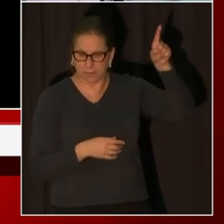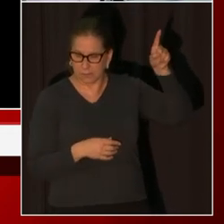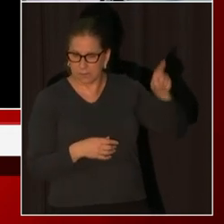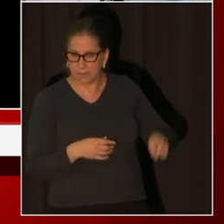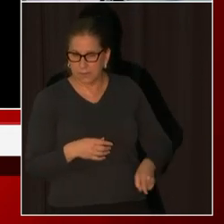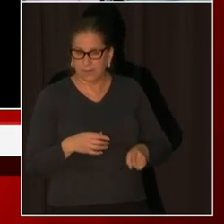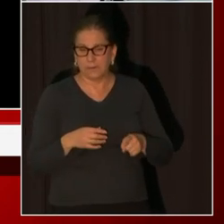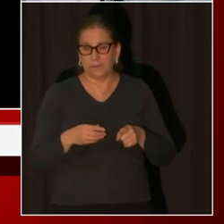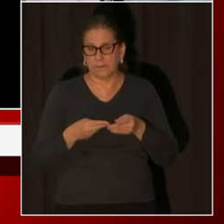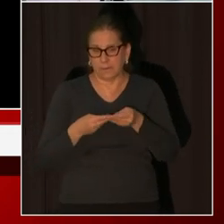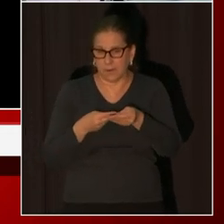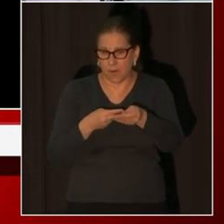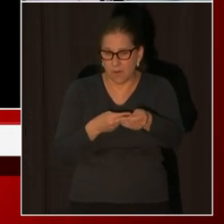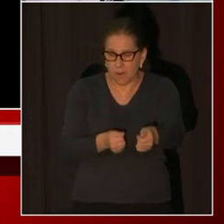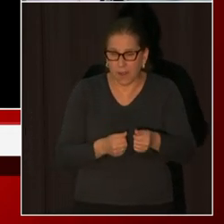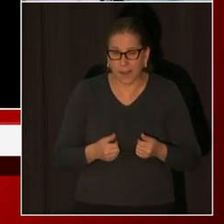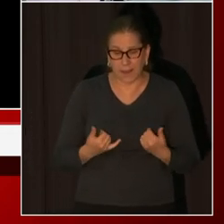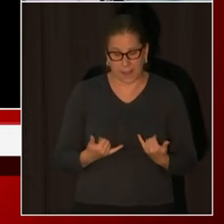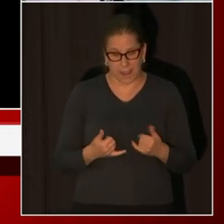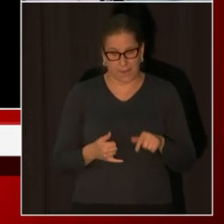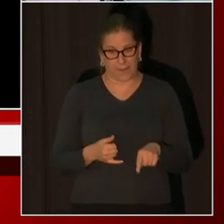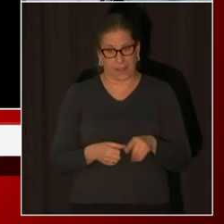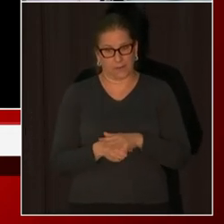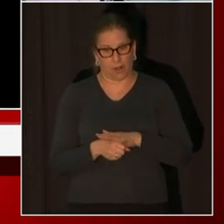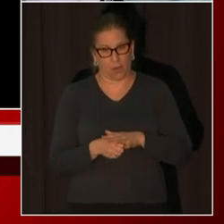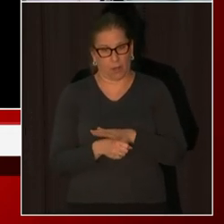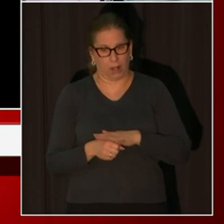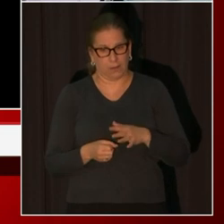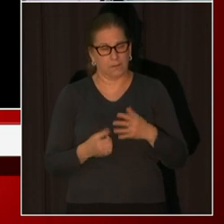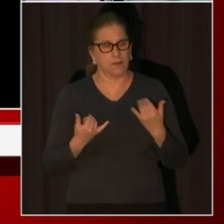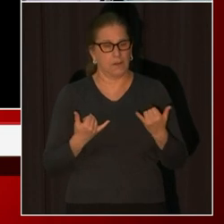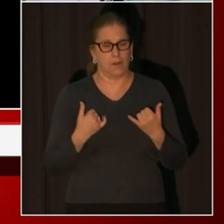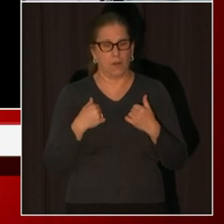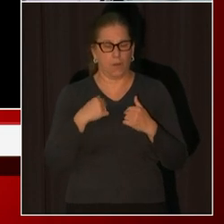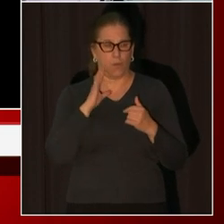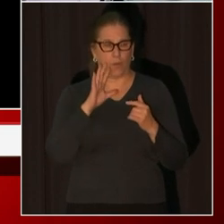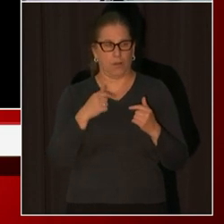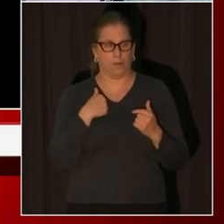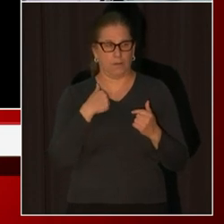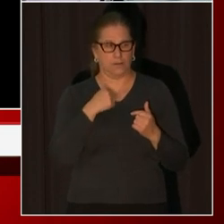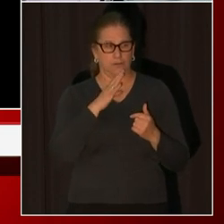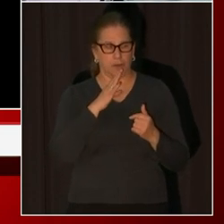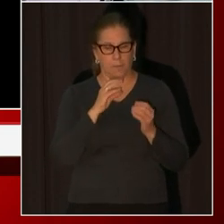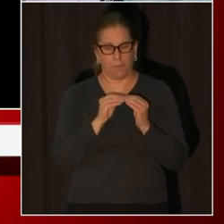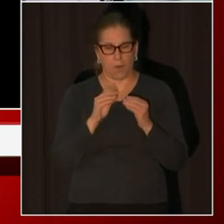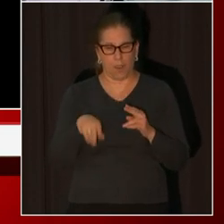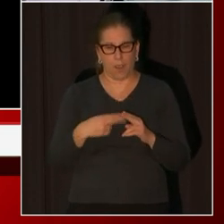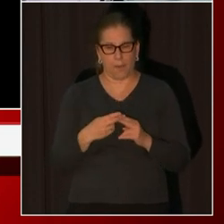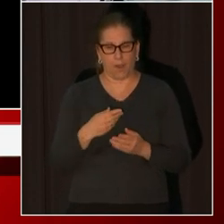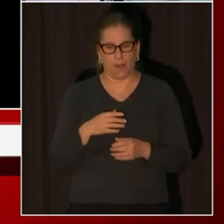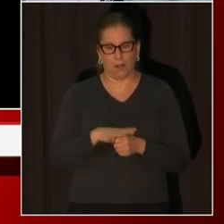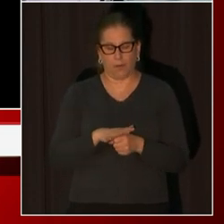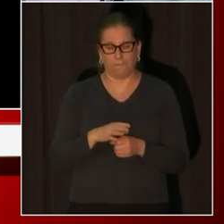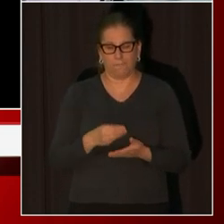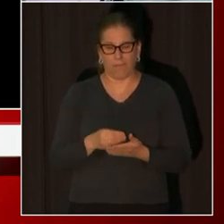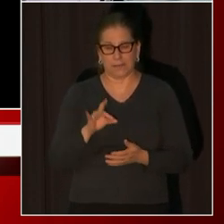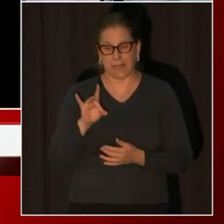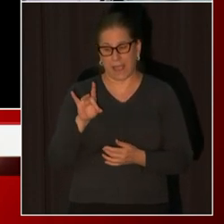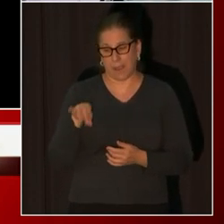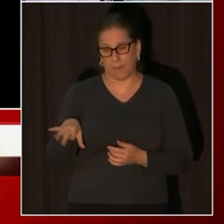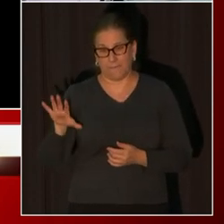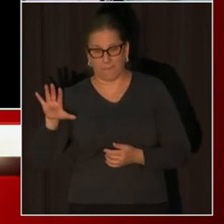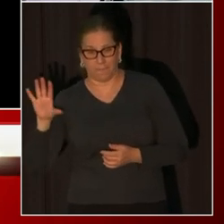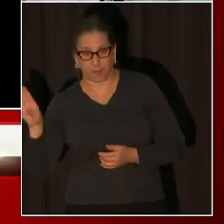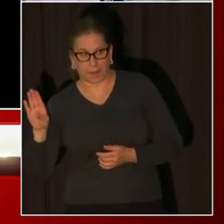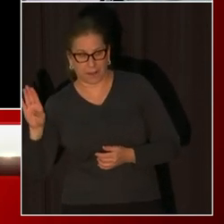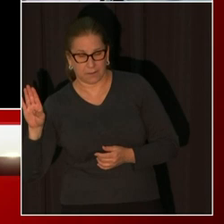which is where we'll be spending most of the conversation today, that budget is at $8.5 billion. Our greatest